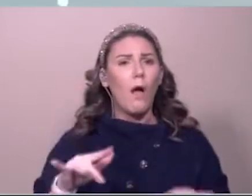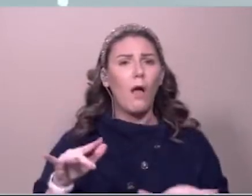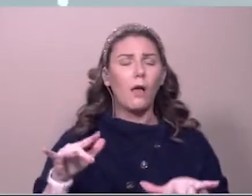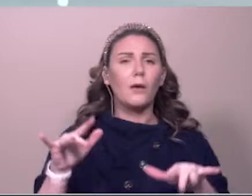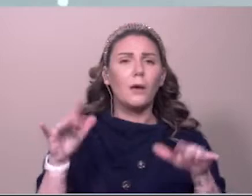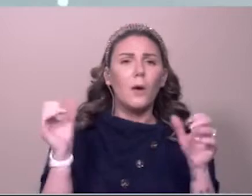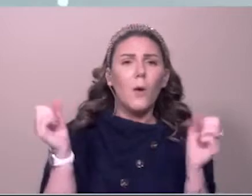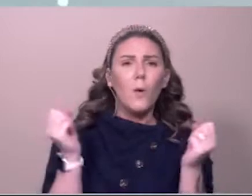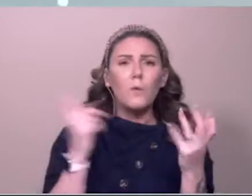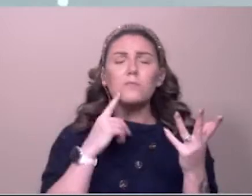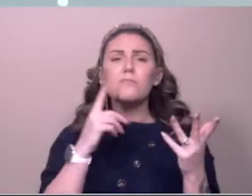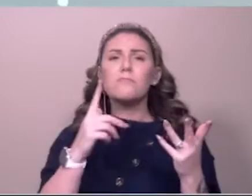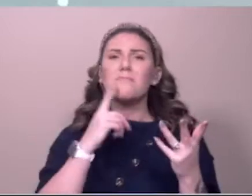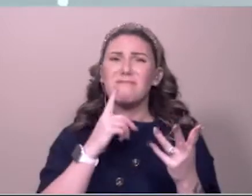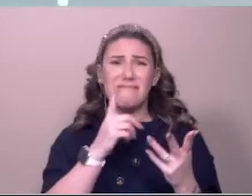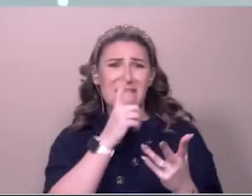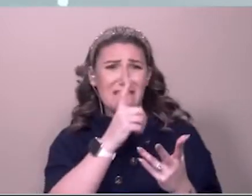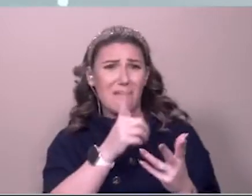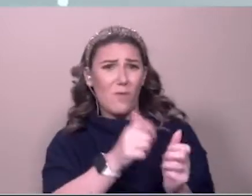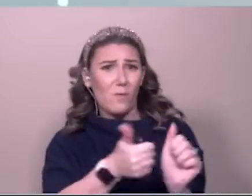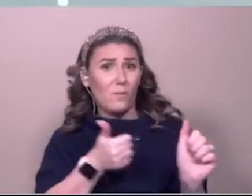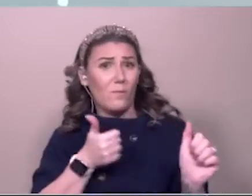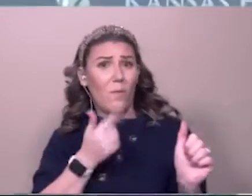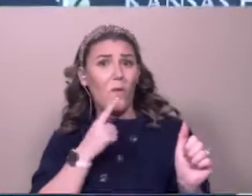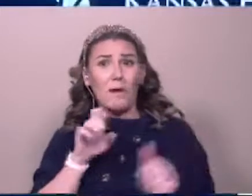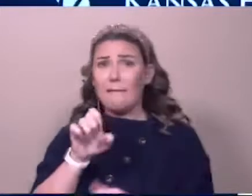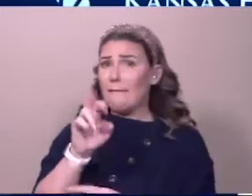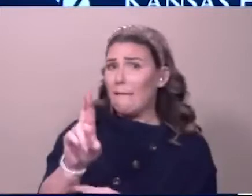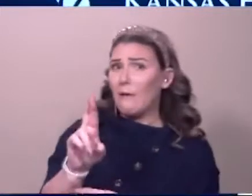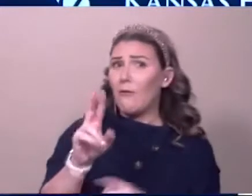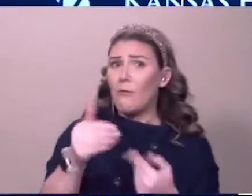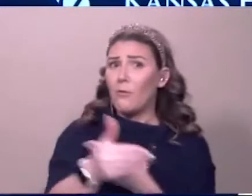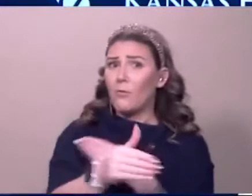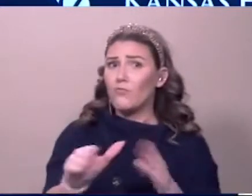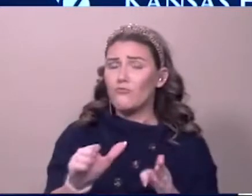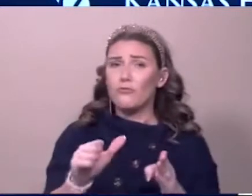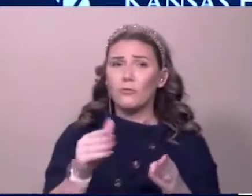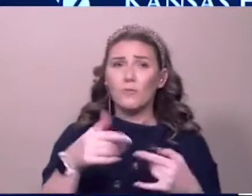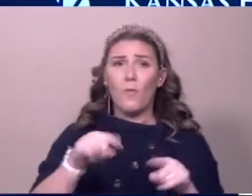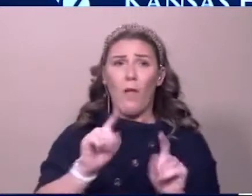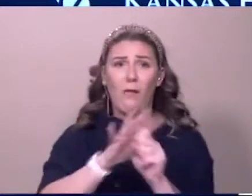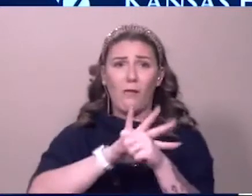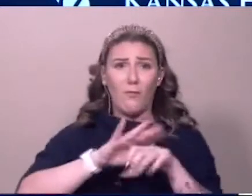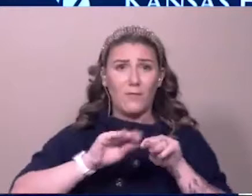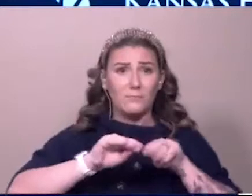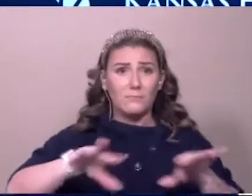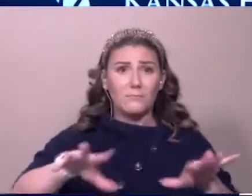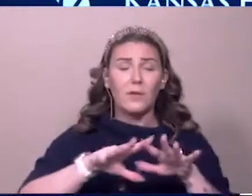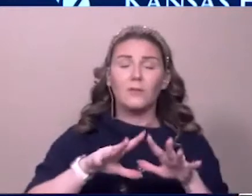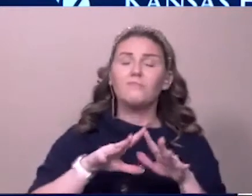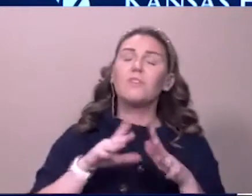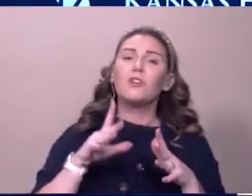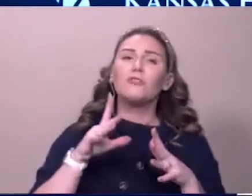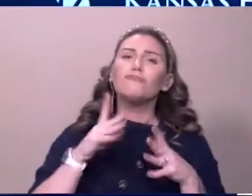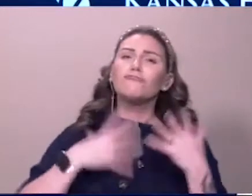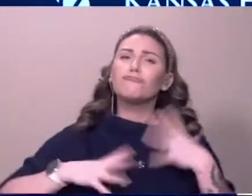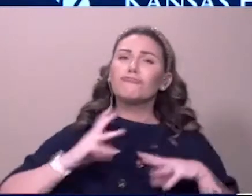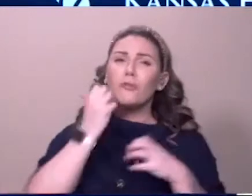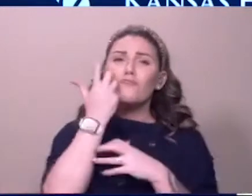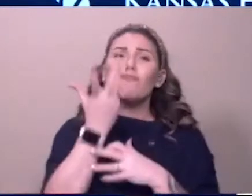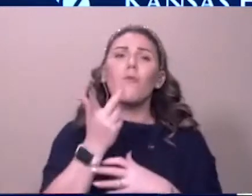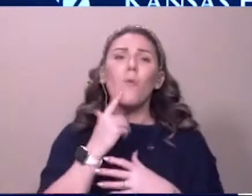the emergency rooms right now as we continue to battle COVID. Well, here's a hint. Dress warm, don't go outside, don't be on the roads if you don't have